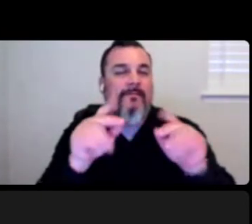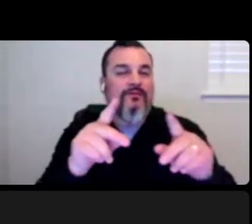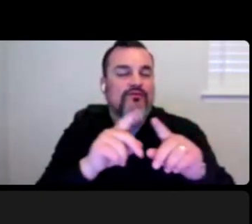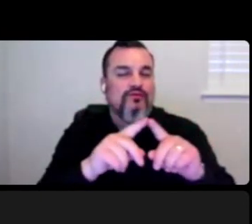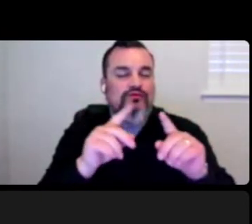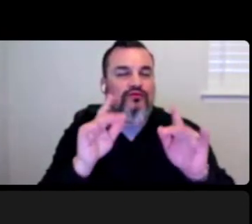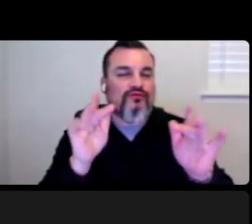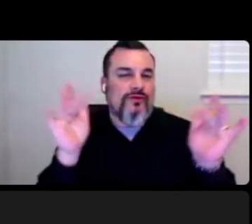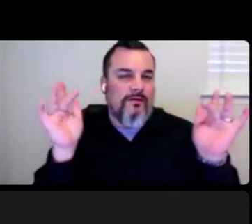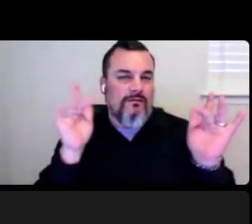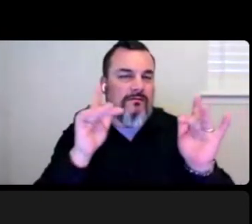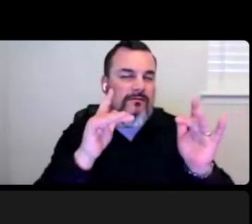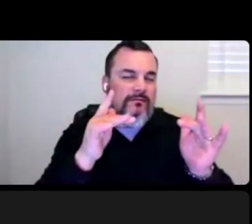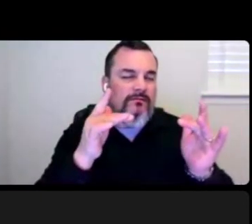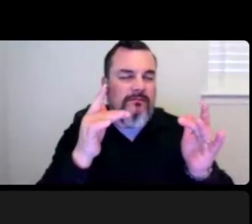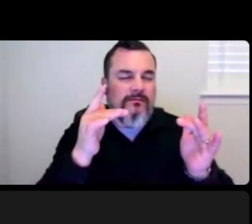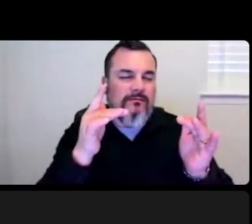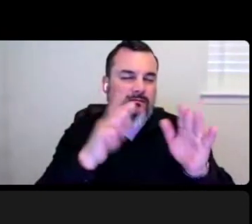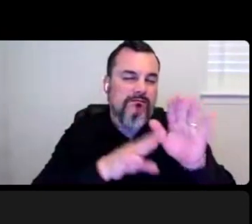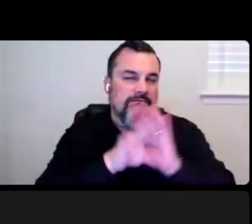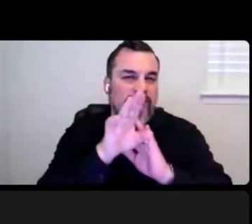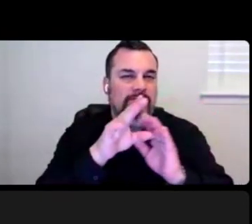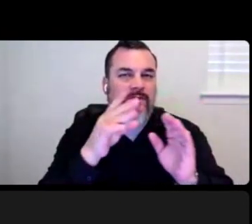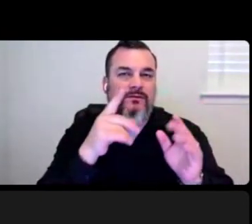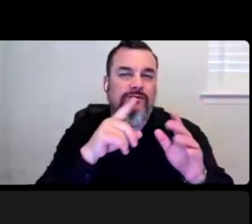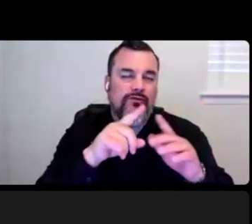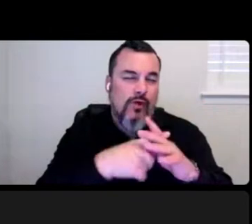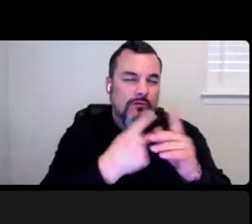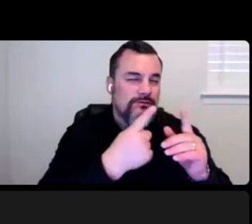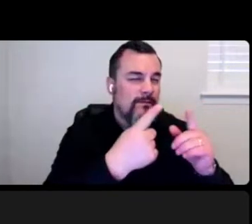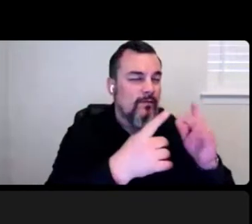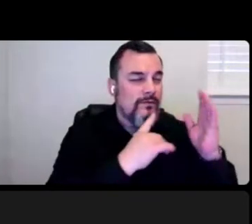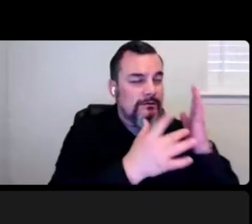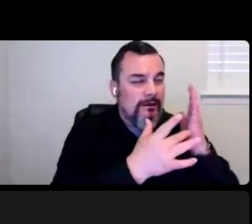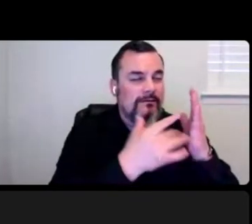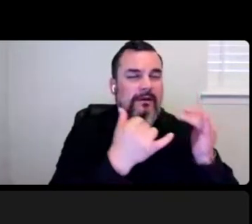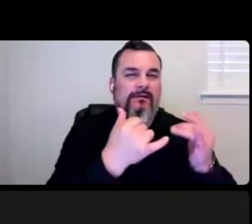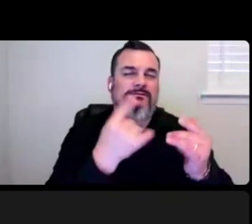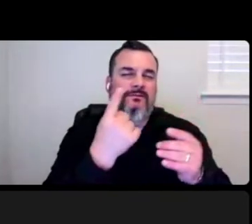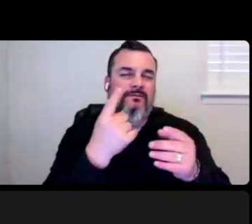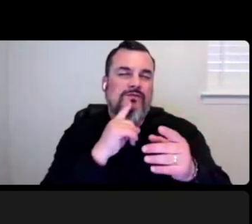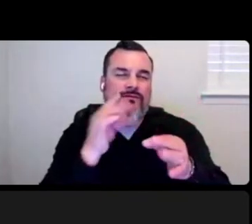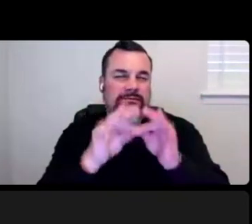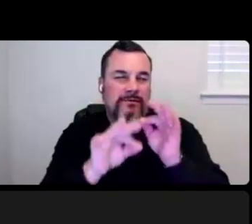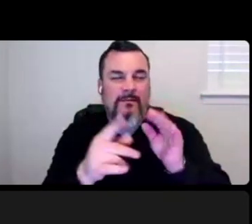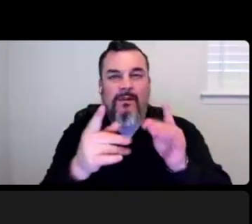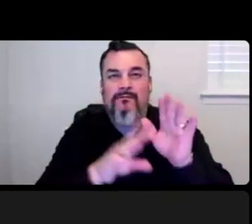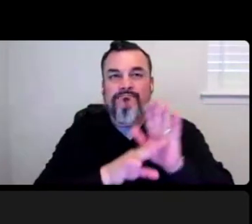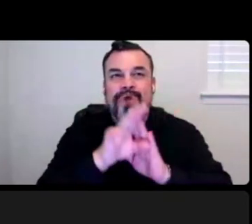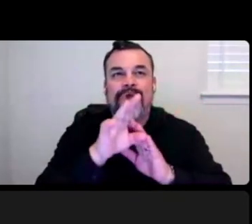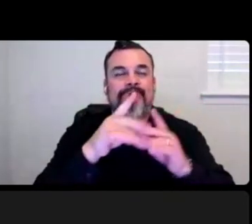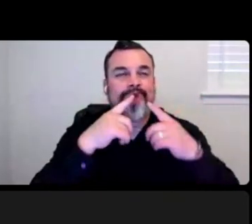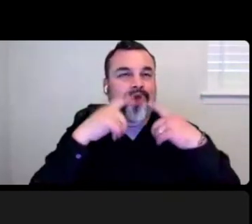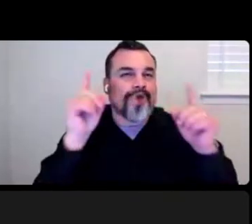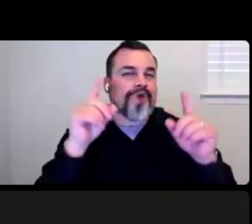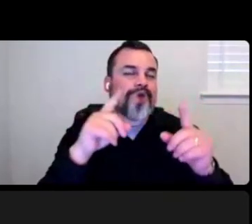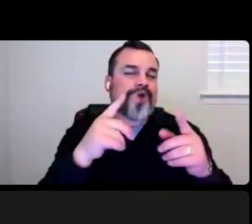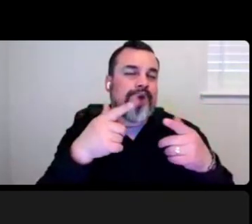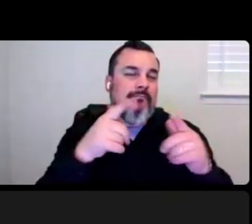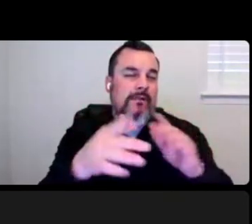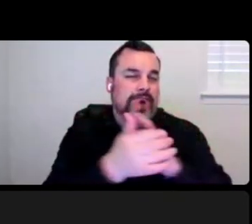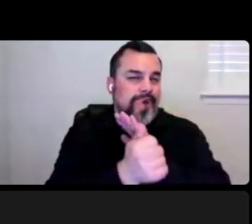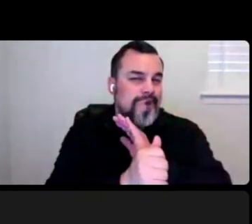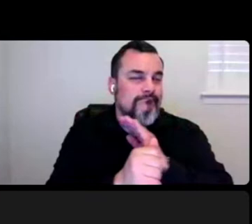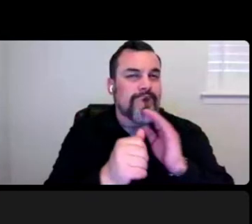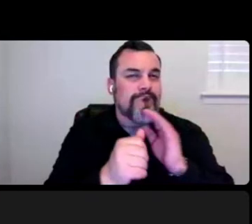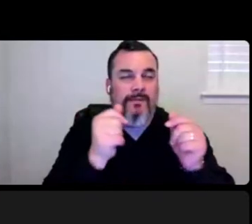shine. When I really think about it, started with something really technical, but now it's really simple, that they thrive, they shine, that their talents shine through, and they feel like